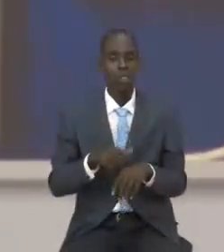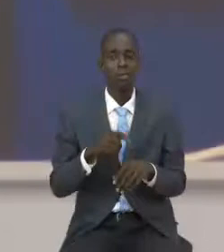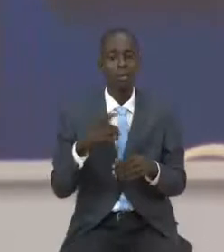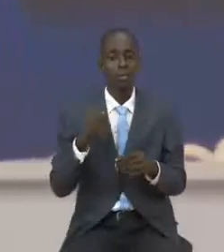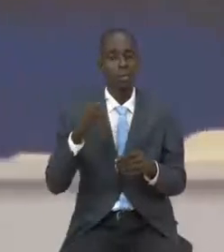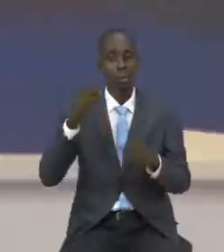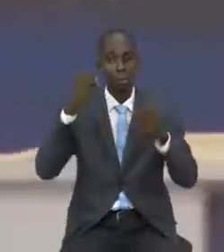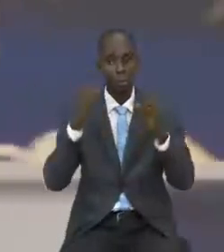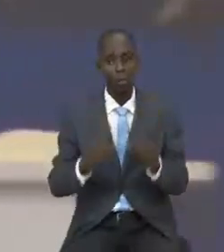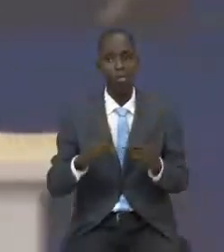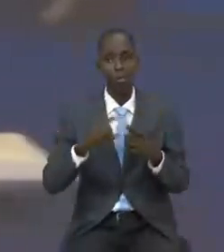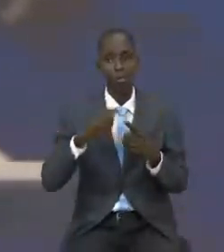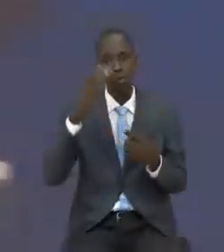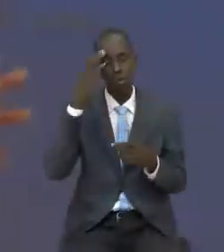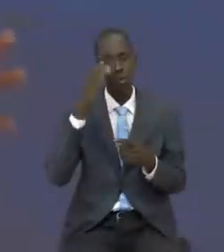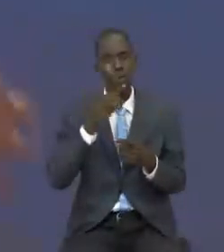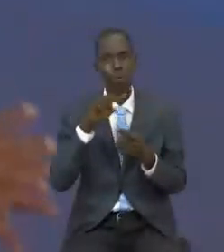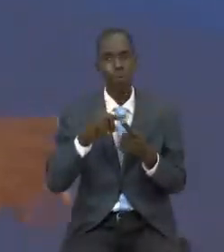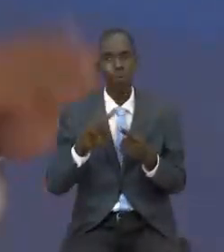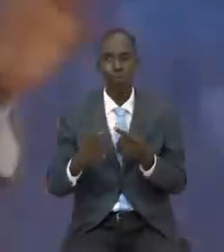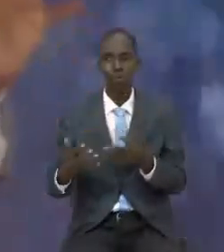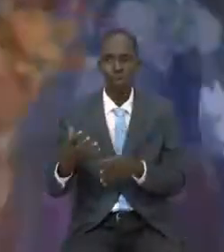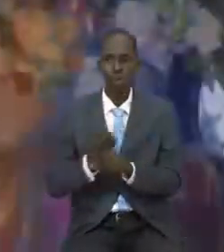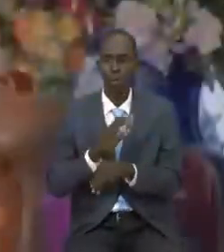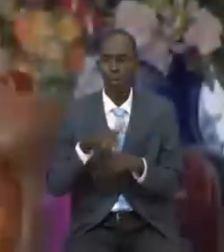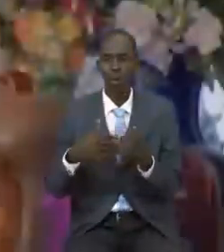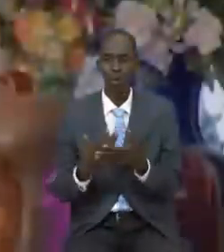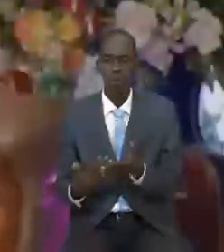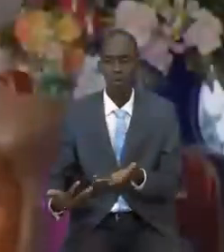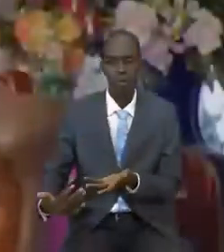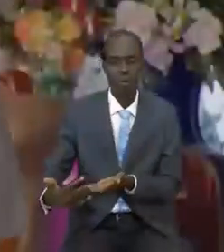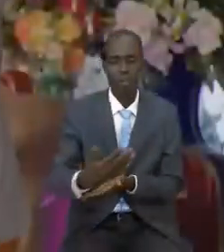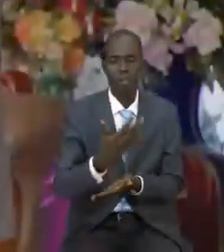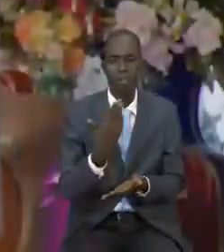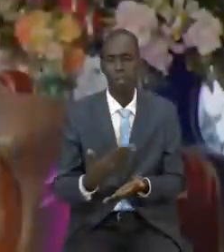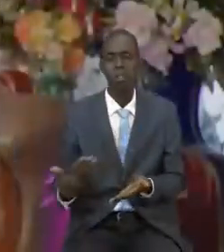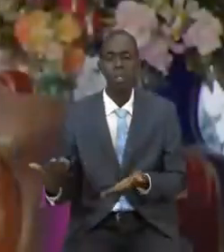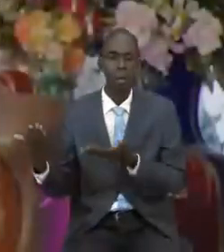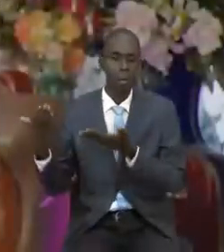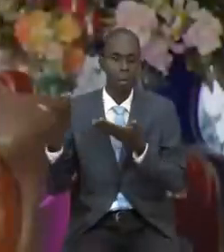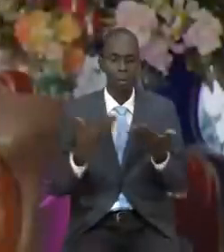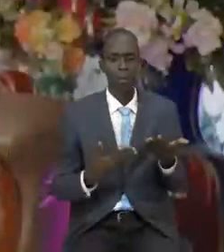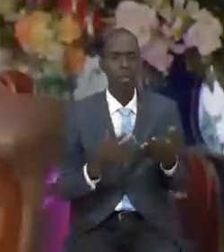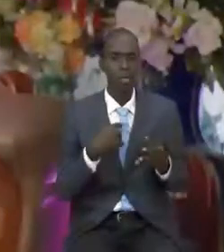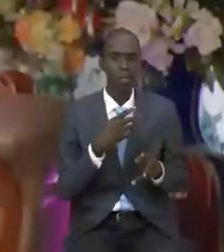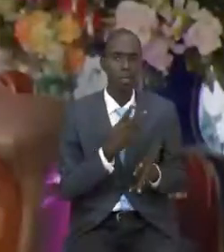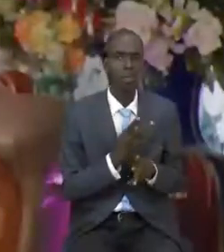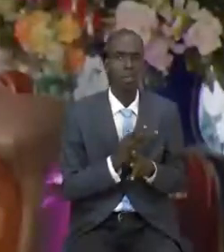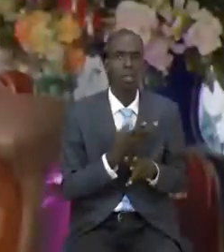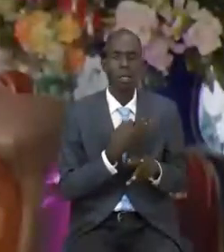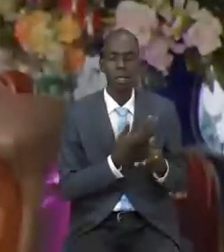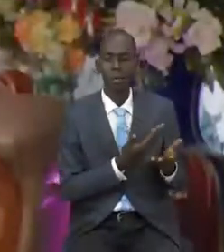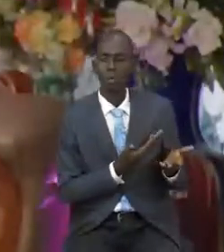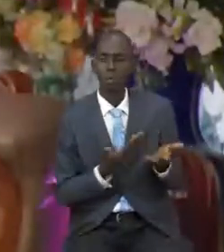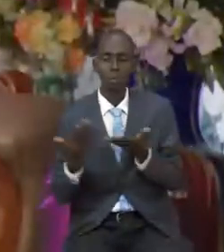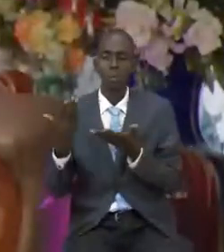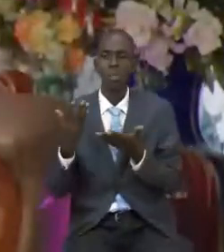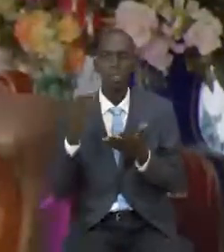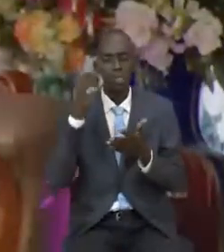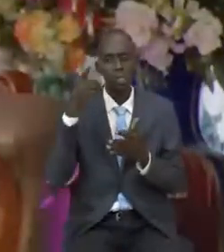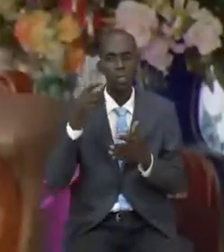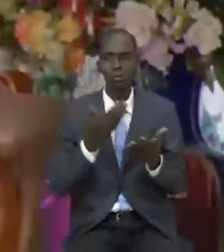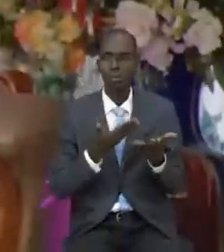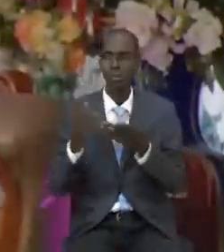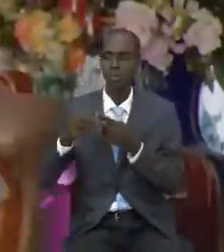crops and bring them to the barn, and the power to take it from the barn, take it to the market and